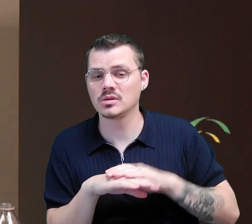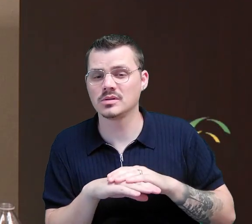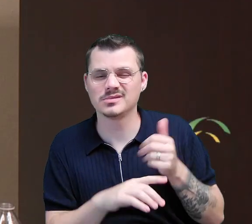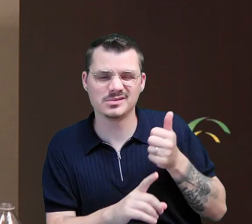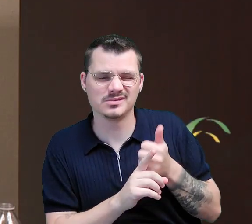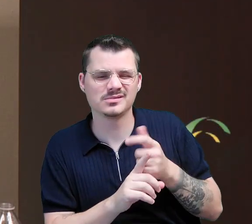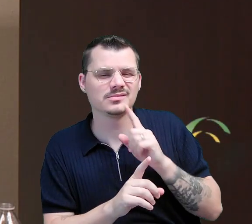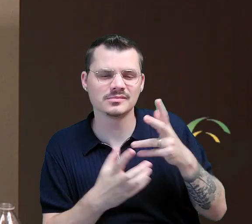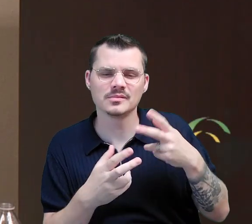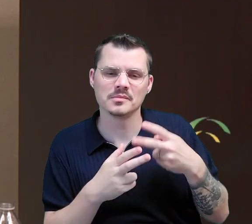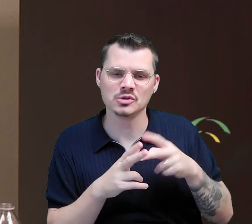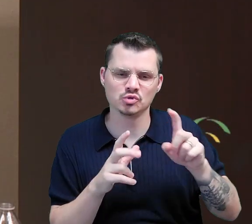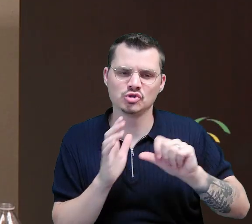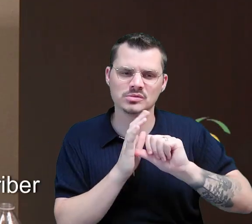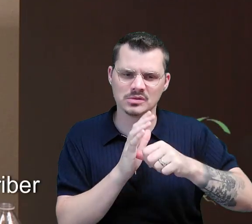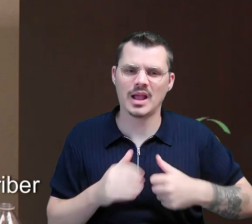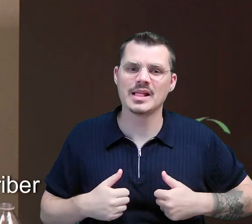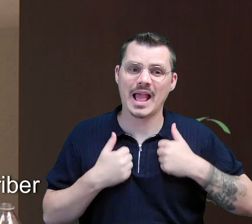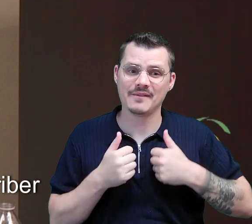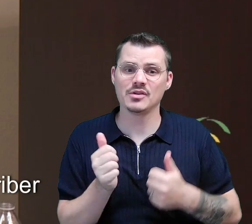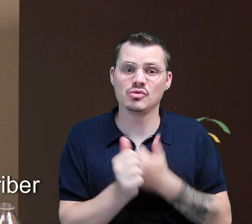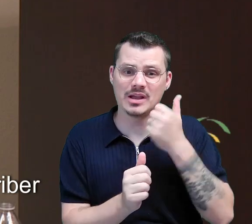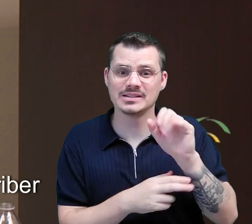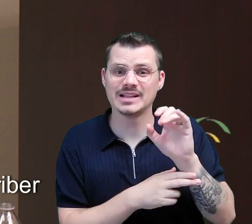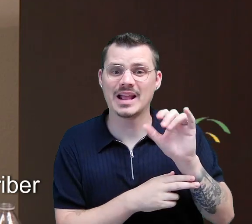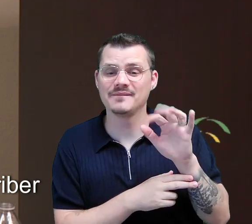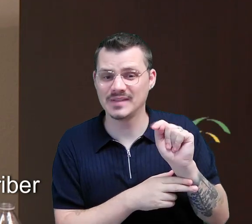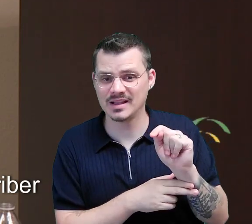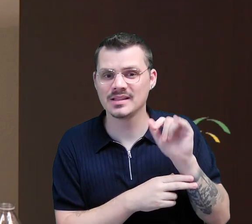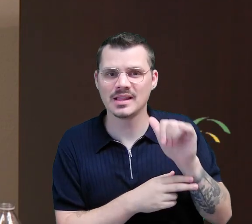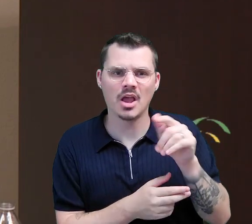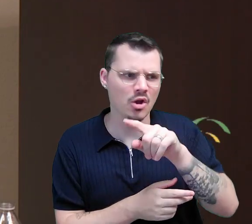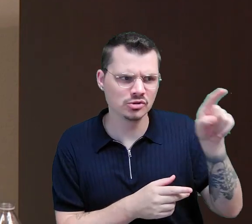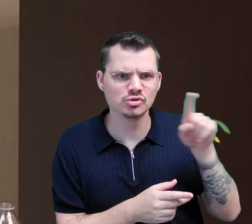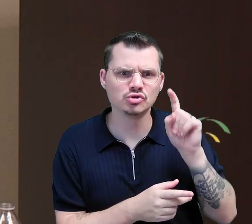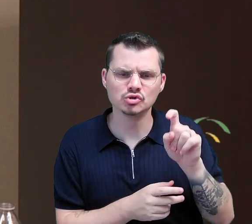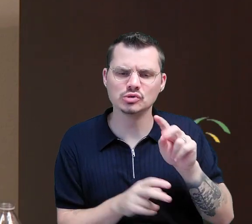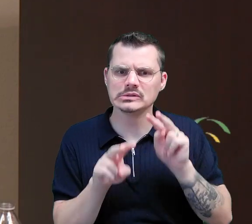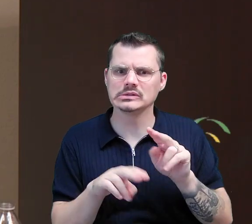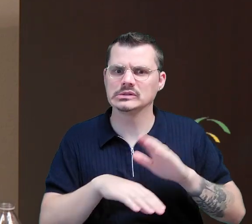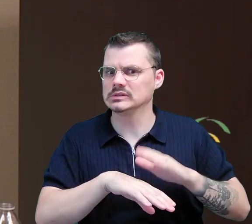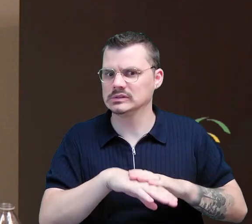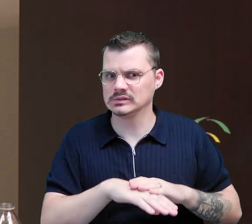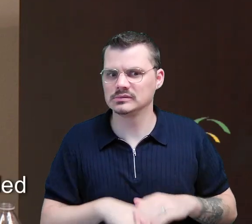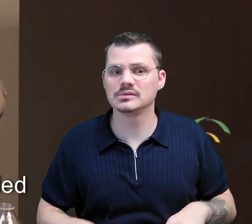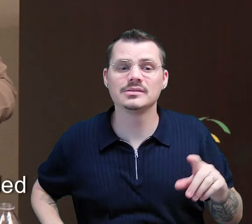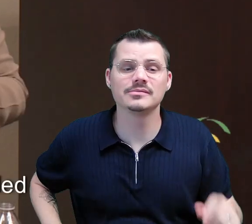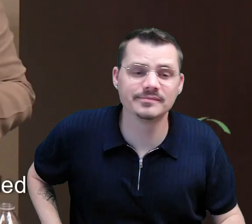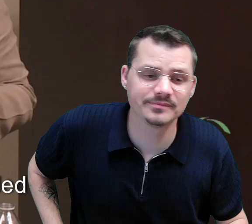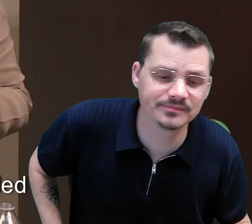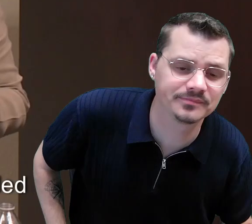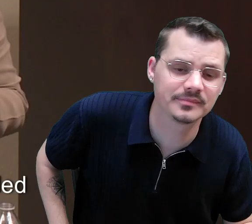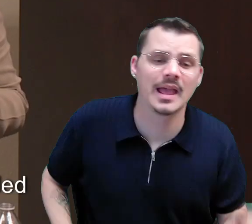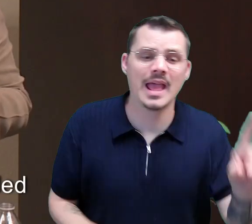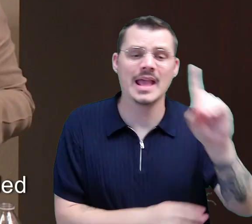is a life-threatening potential side effect that every prescriber should be looking out for. Depakote